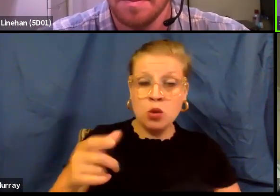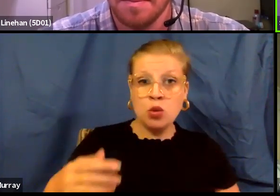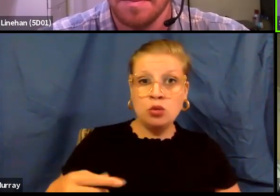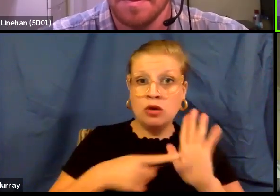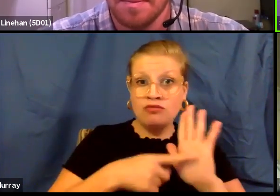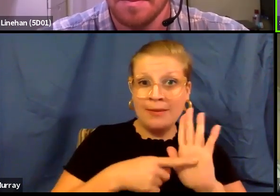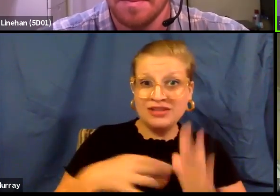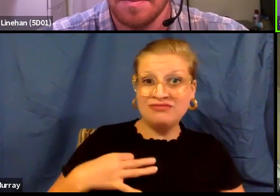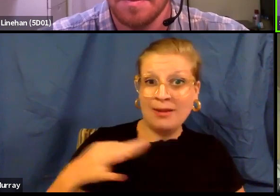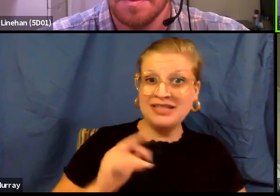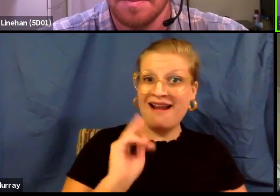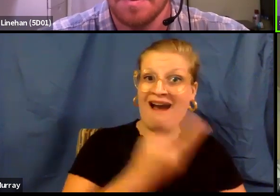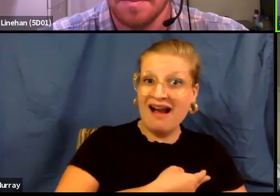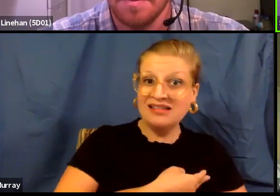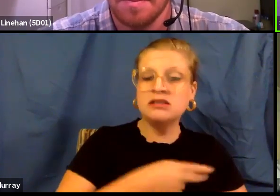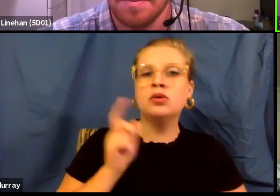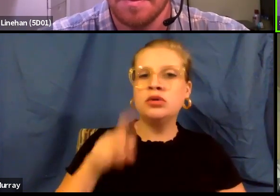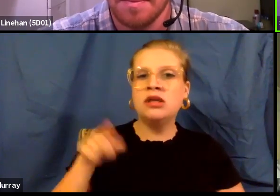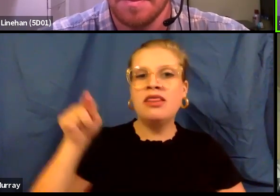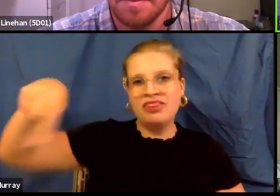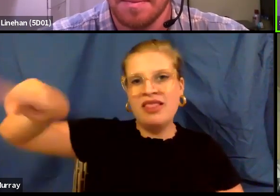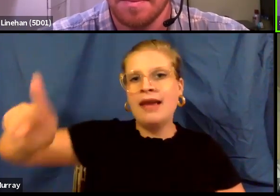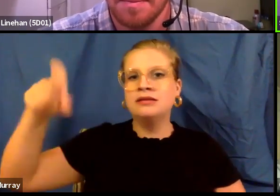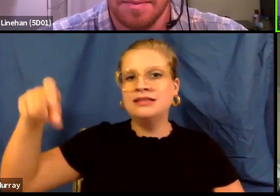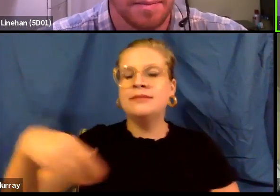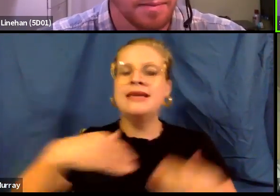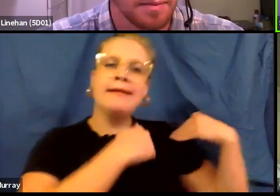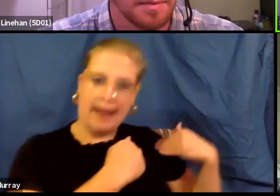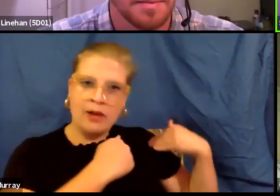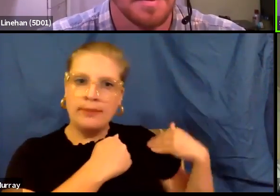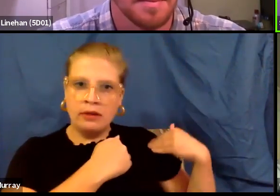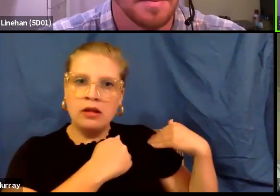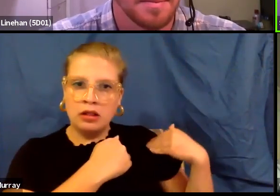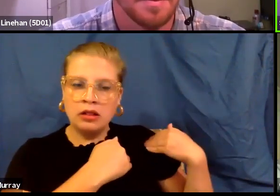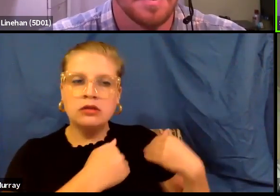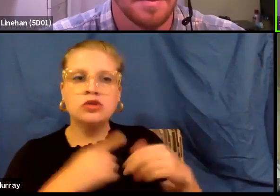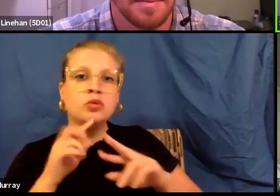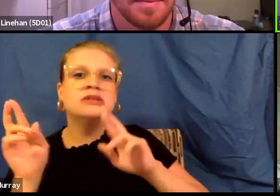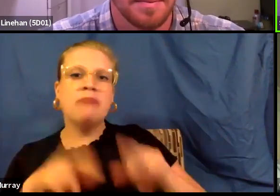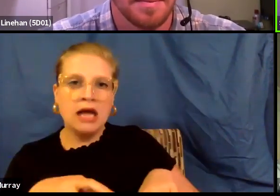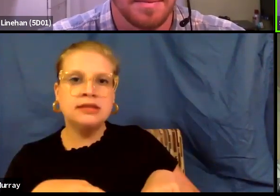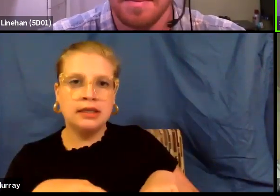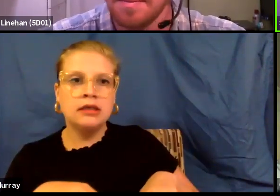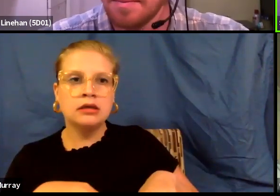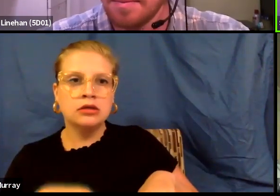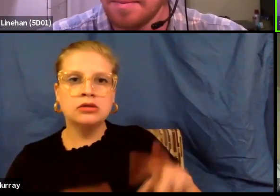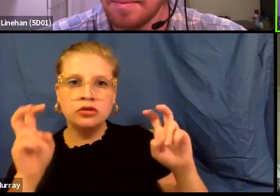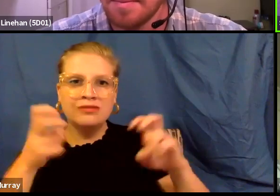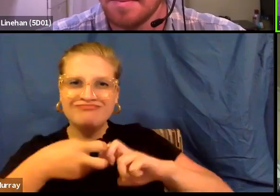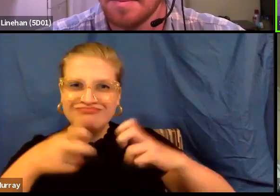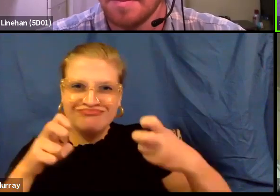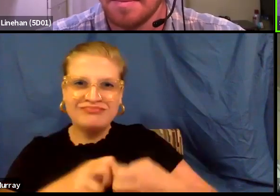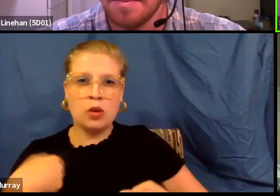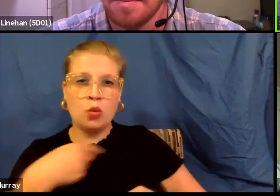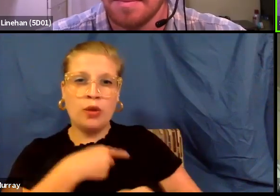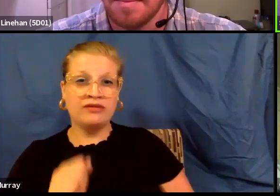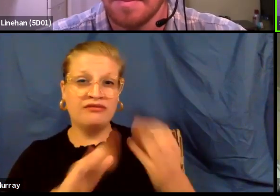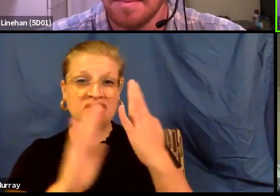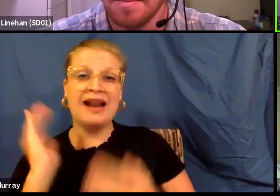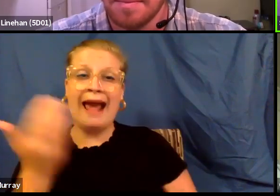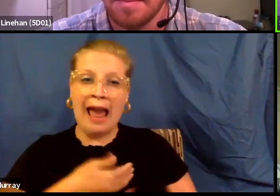at the higher level, accountable for responding to, the issues that we're facing in this